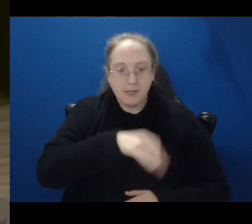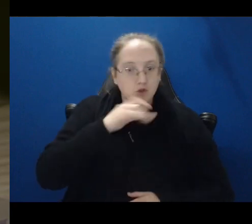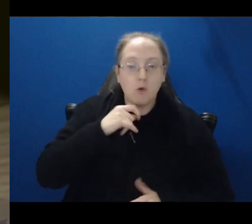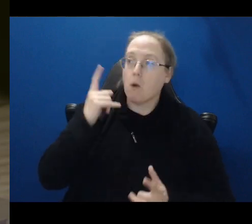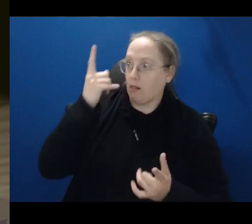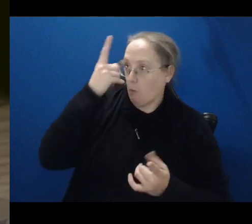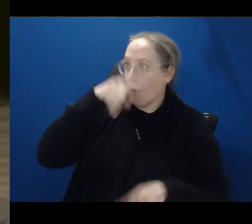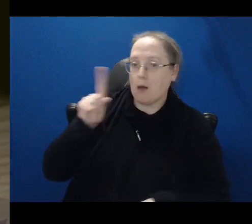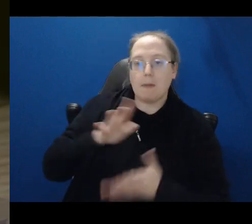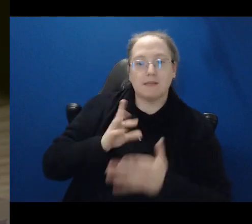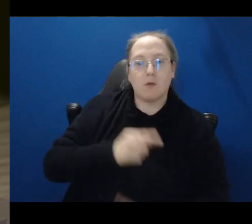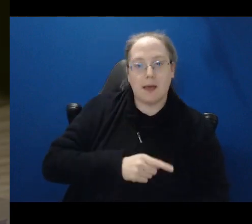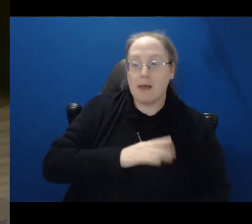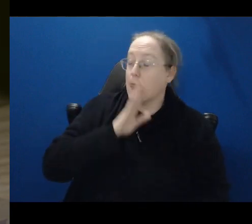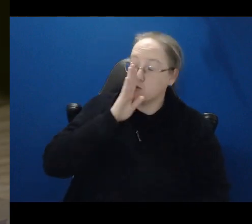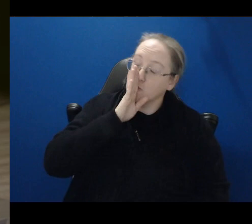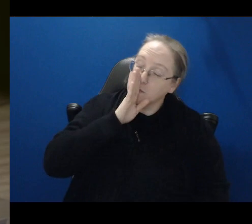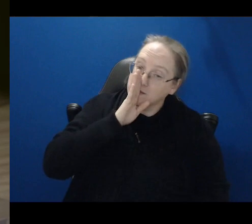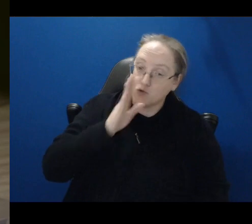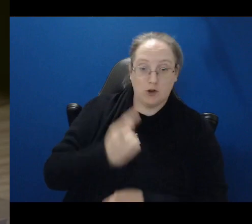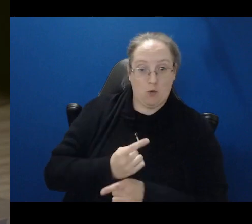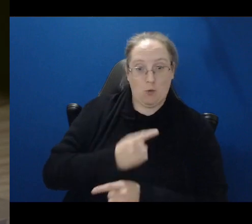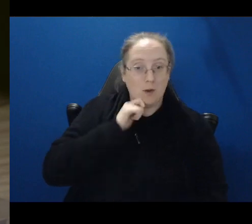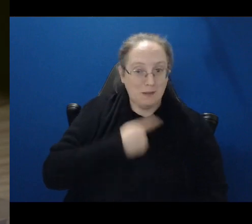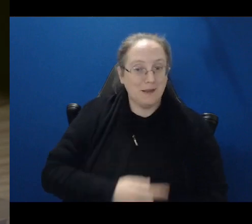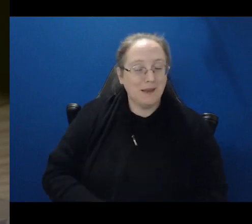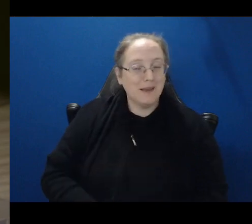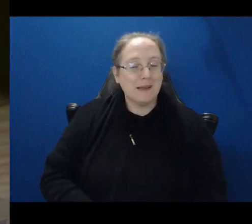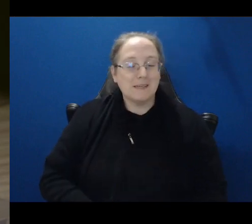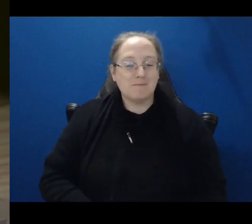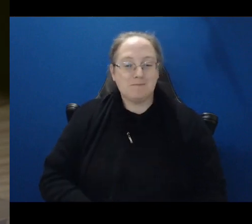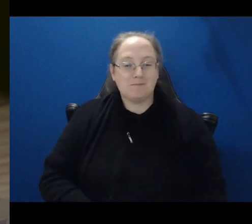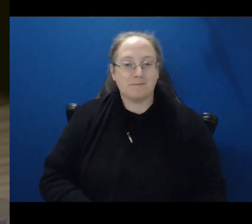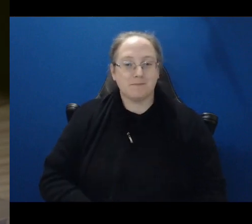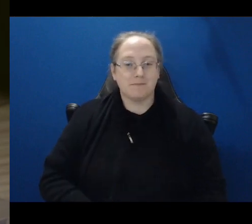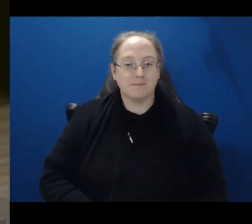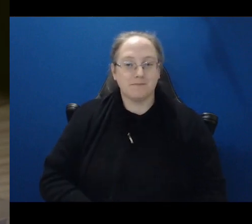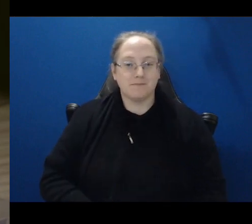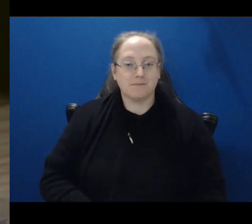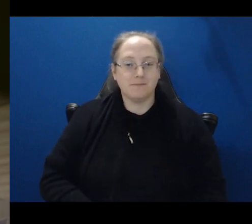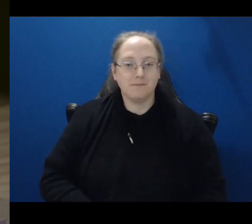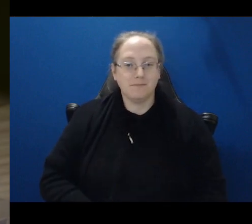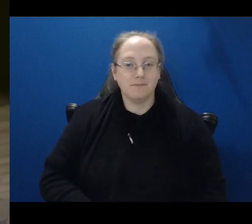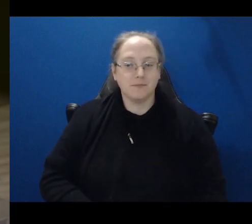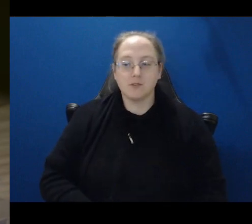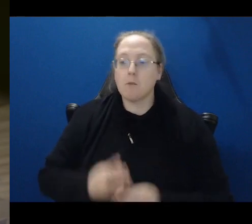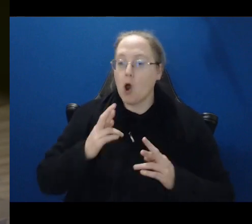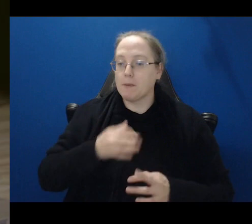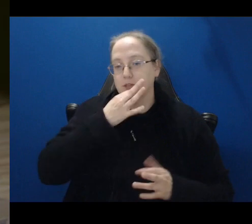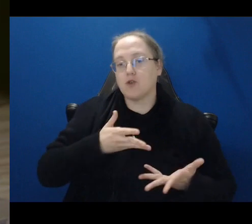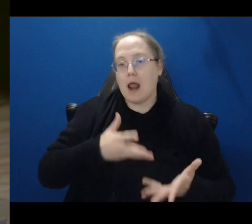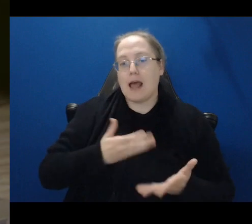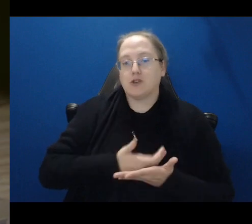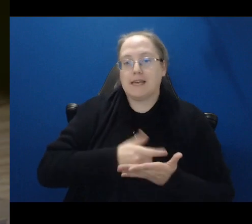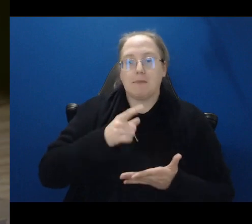so wonderful. And I really hope that they are allowed to keep that wonder and honesty